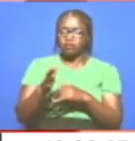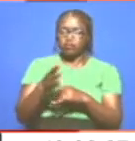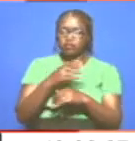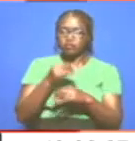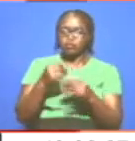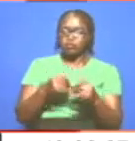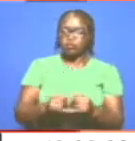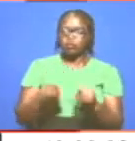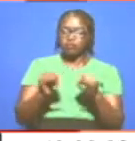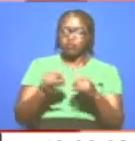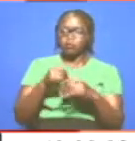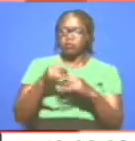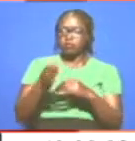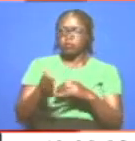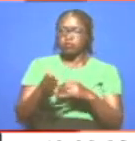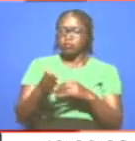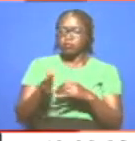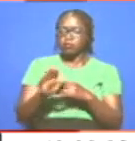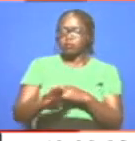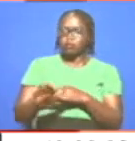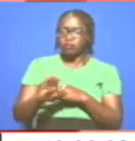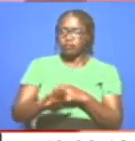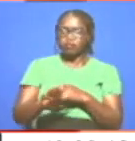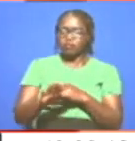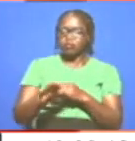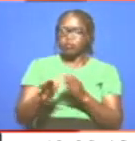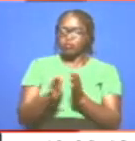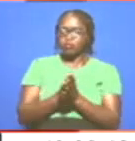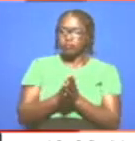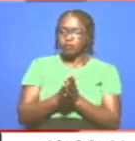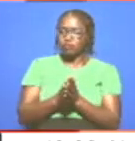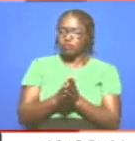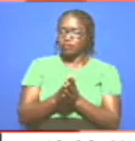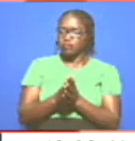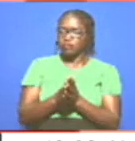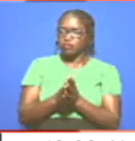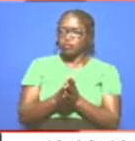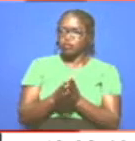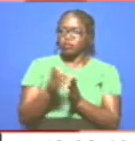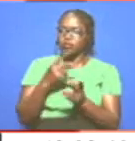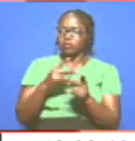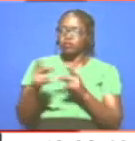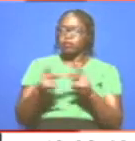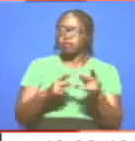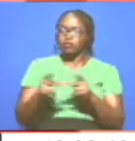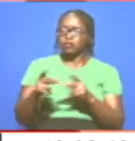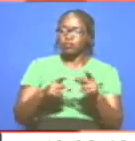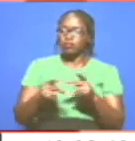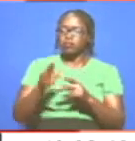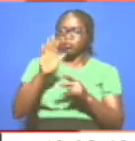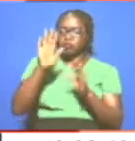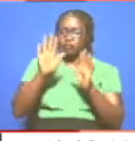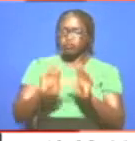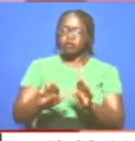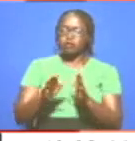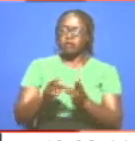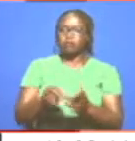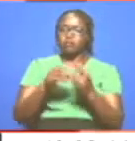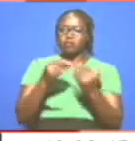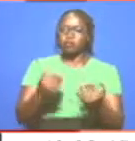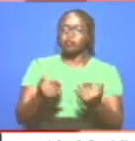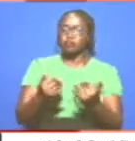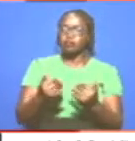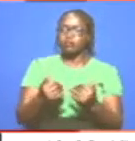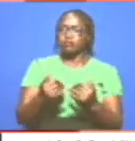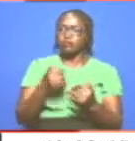us certain venues or certain grounds. Yeah? Mm-hmm. So it's very, very, very, very important, especially now where I'll say it as a joke,